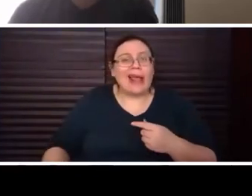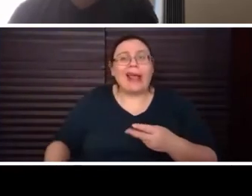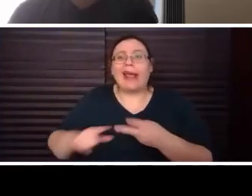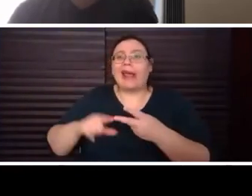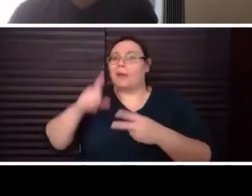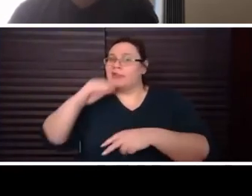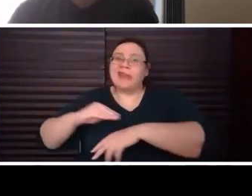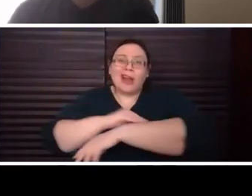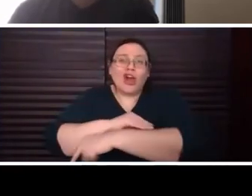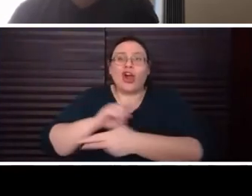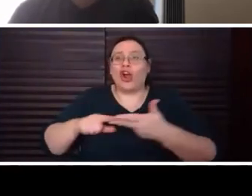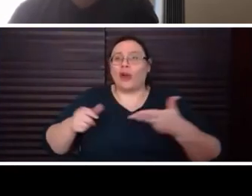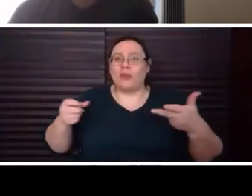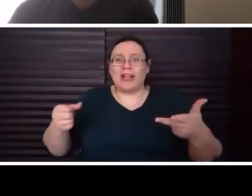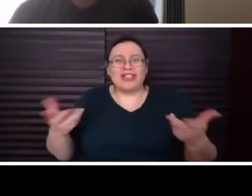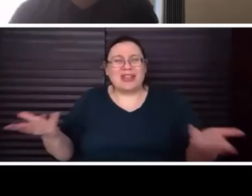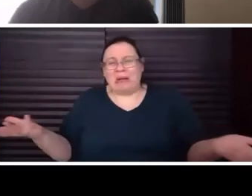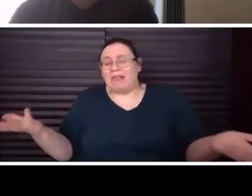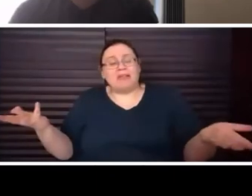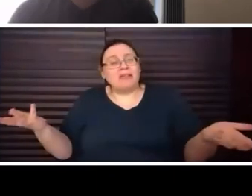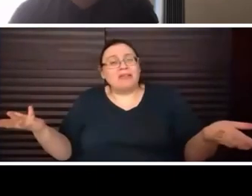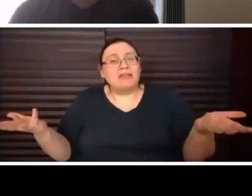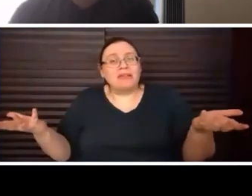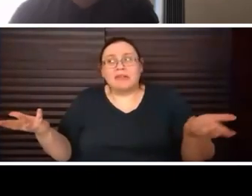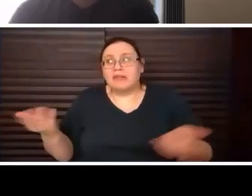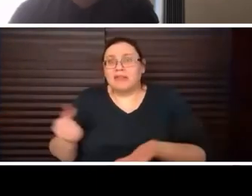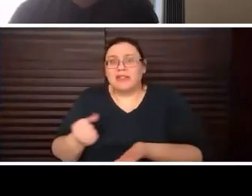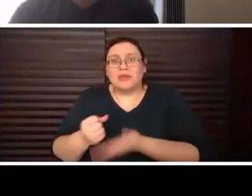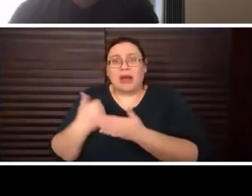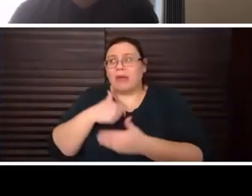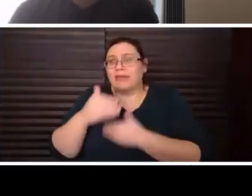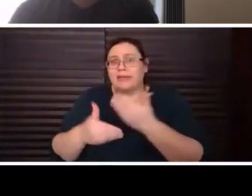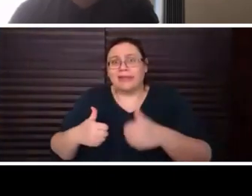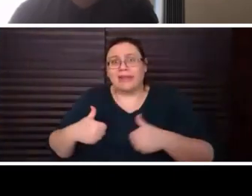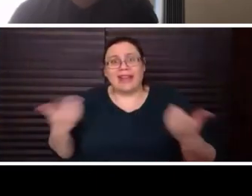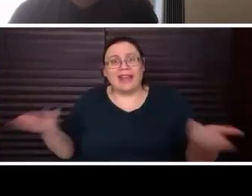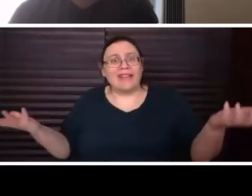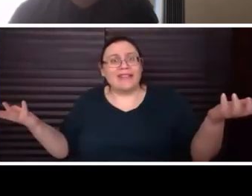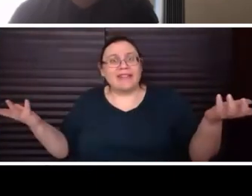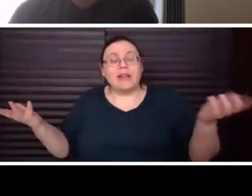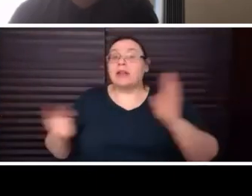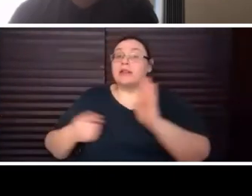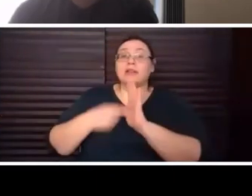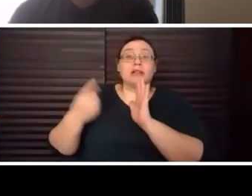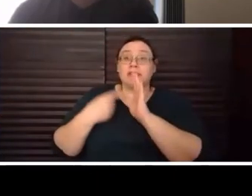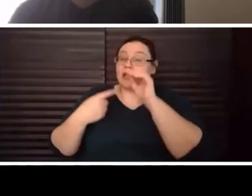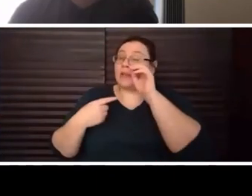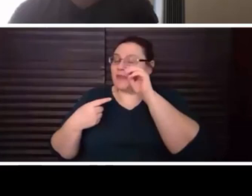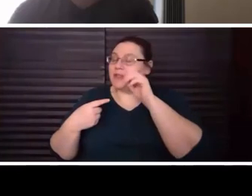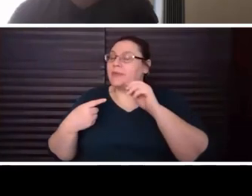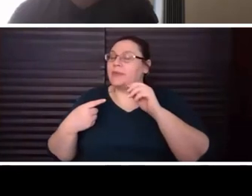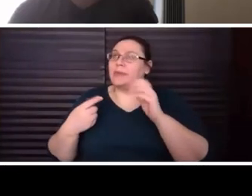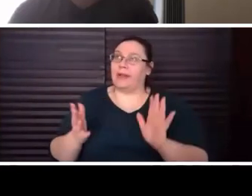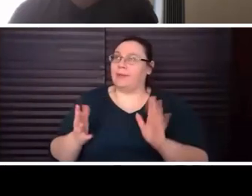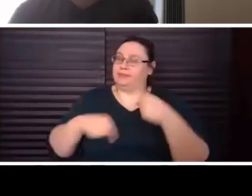arms, wheelchairs that will just help us live, you know? Like, sometimes they are, well, they're